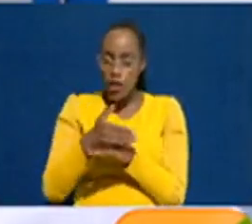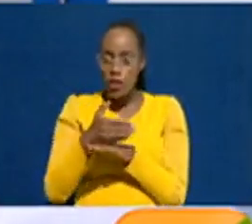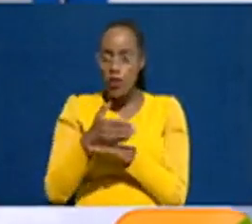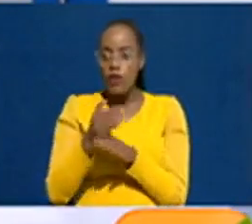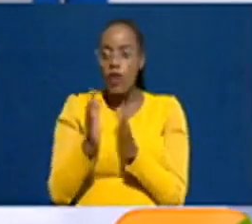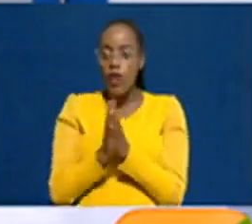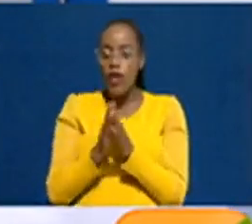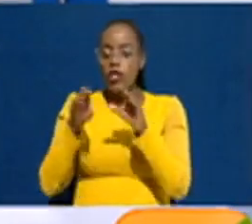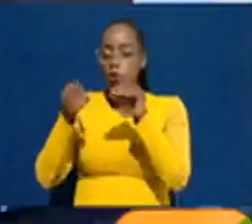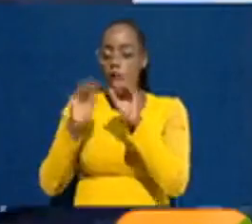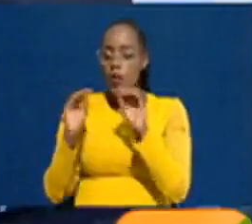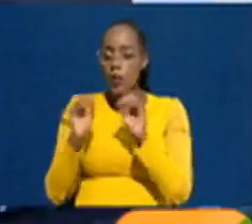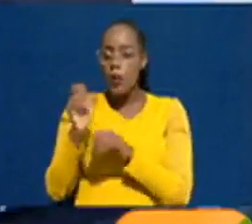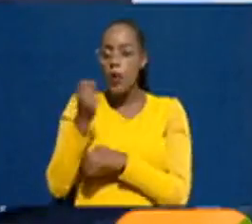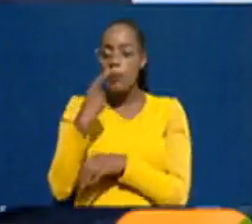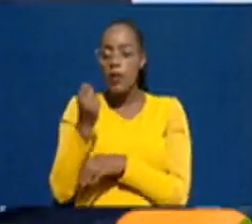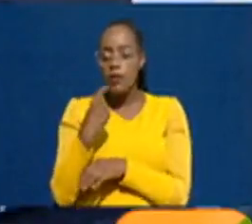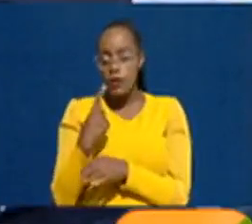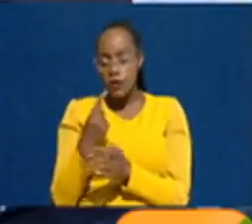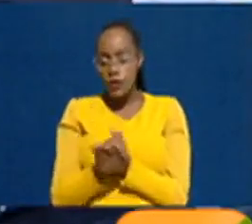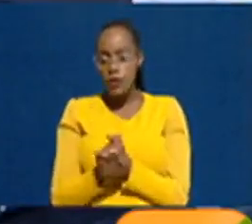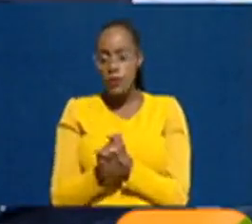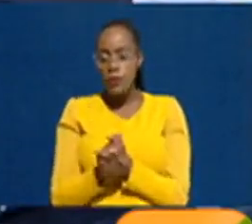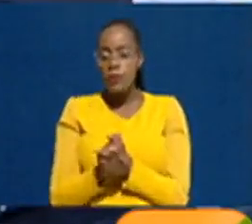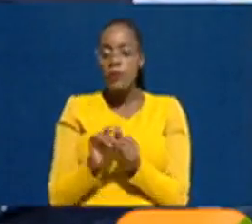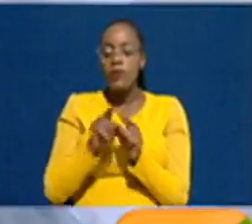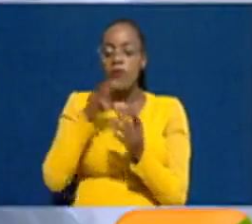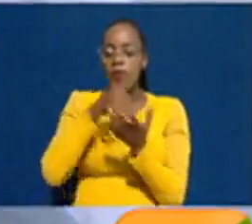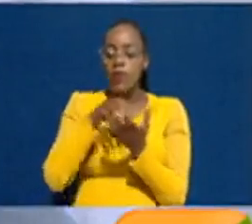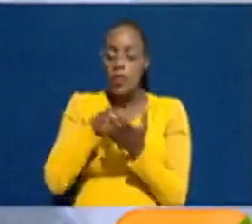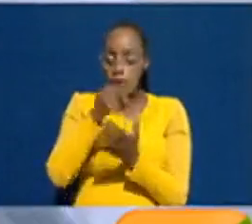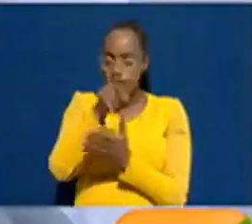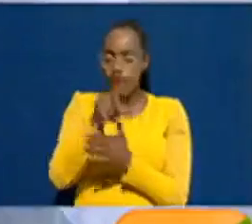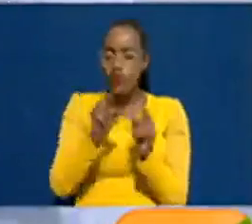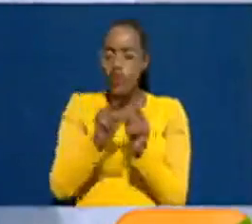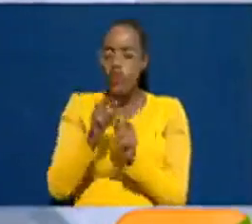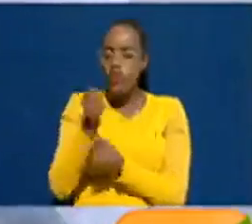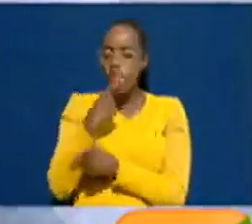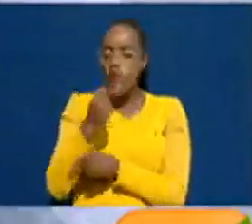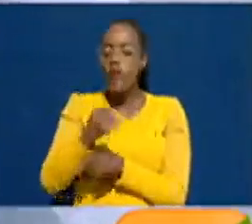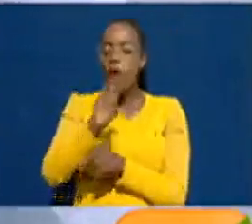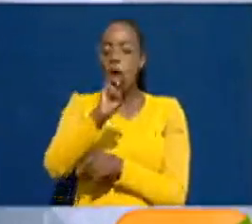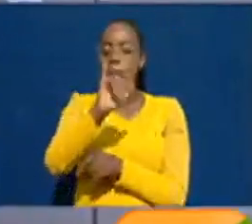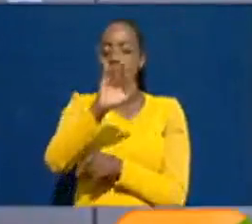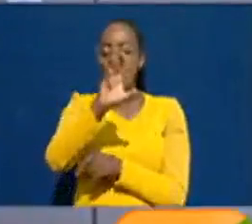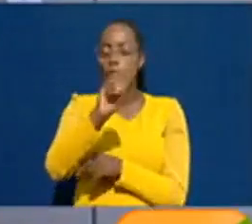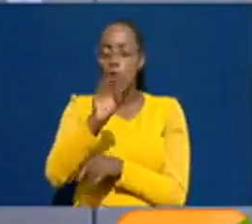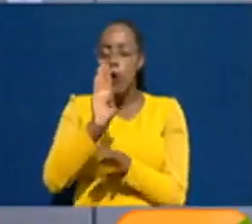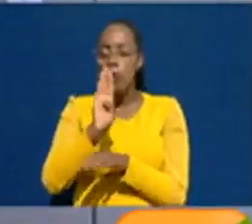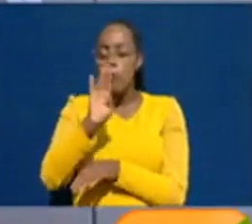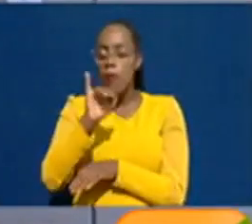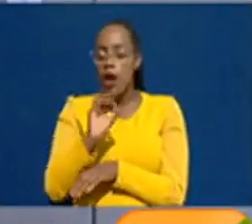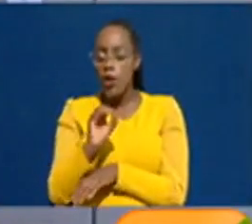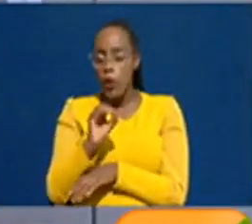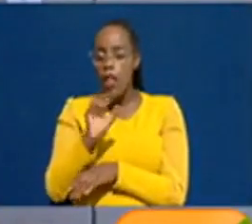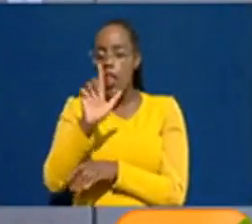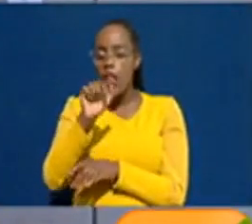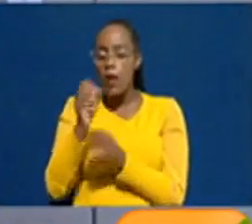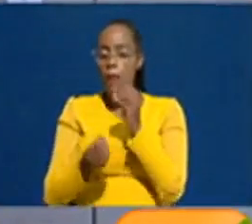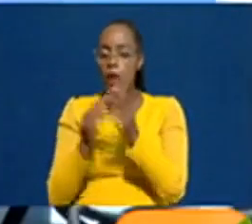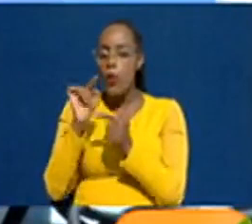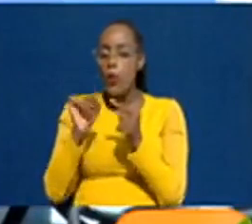and substandard medicines. The state-of-the-art pharmaceutical microbiology lab that is set to be launched